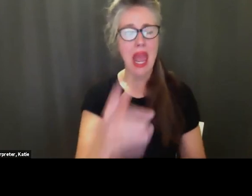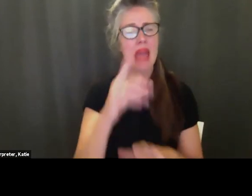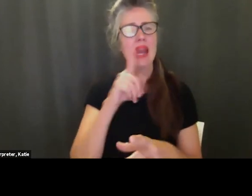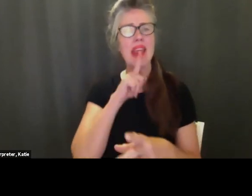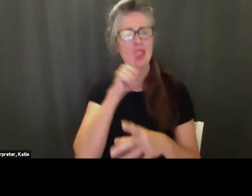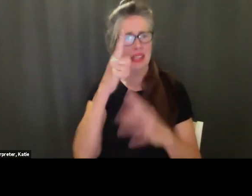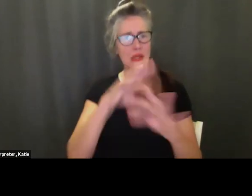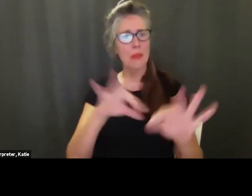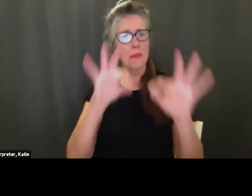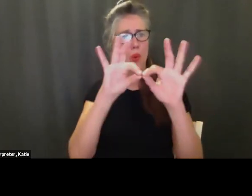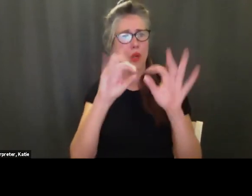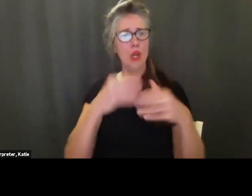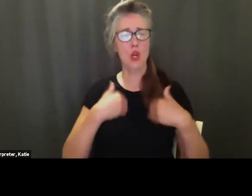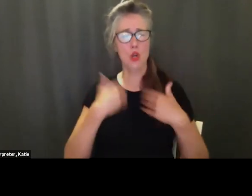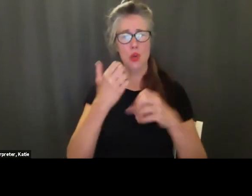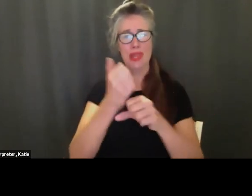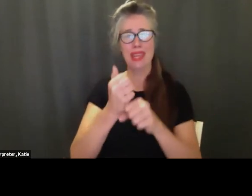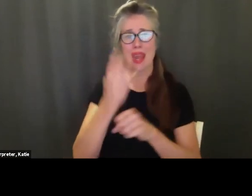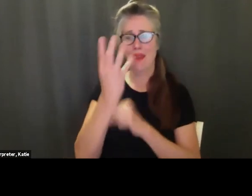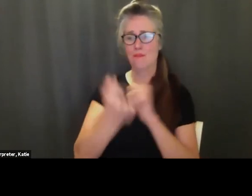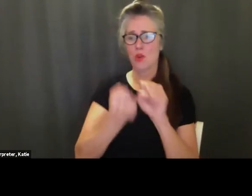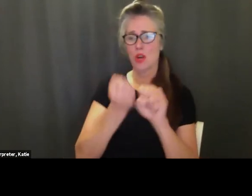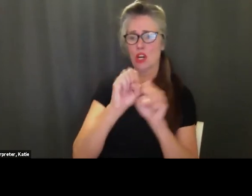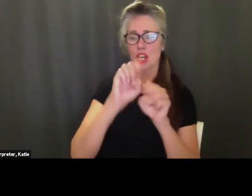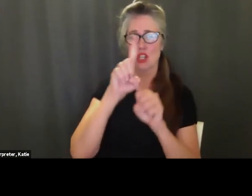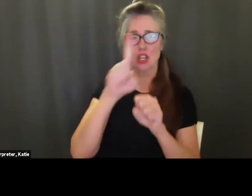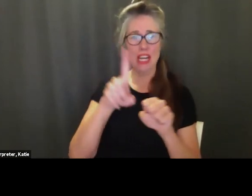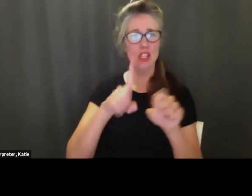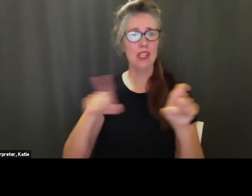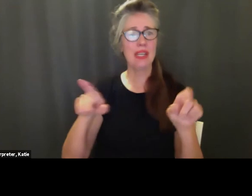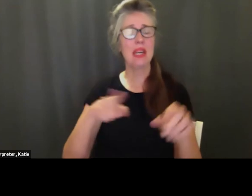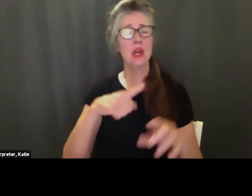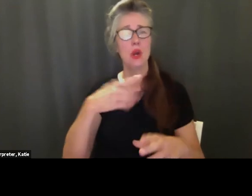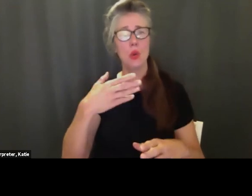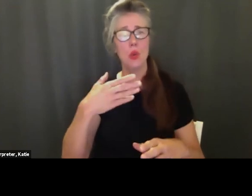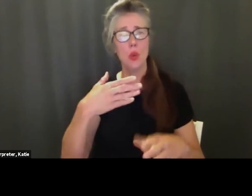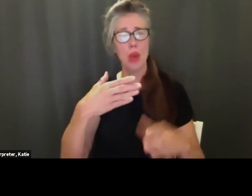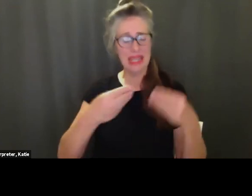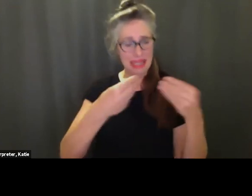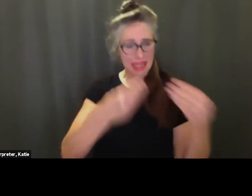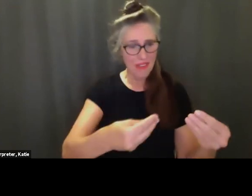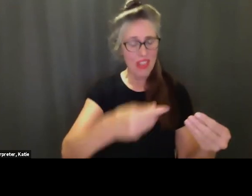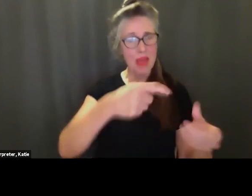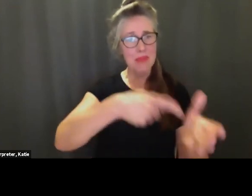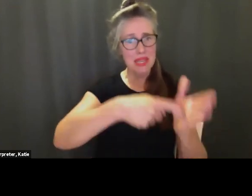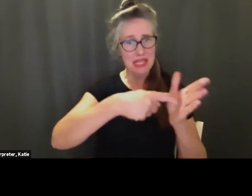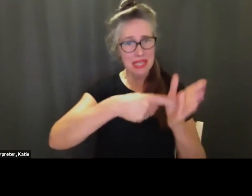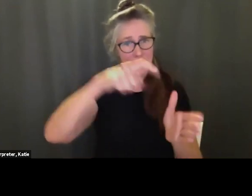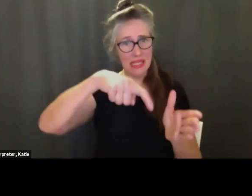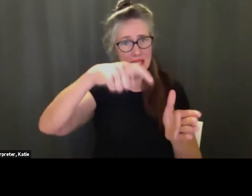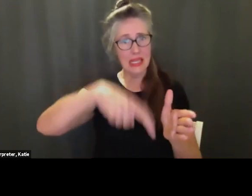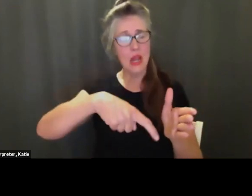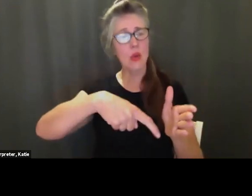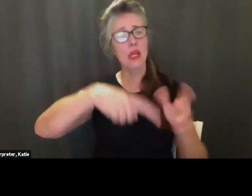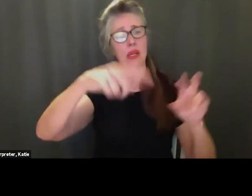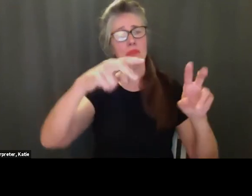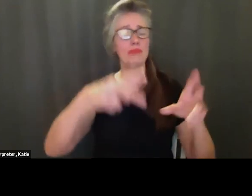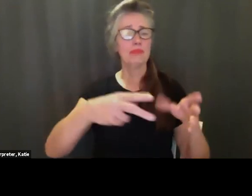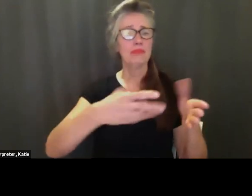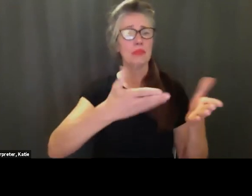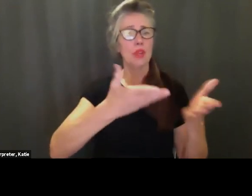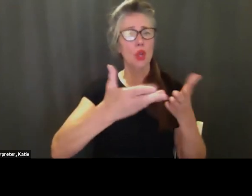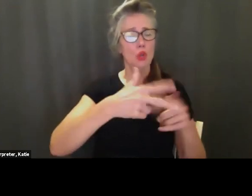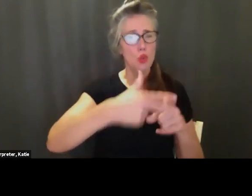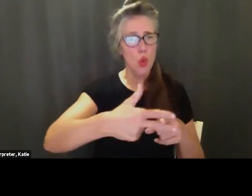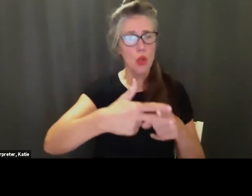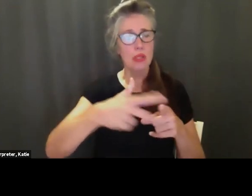if they feel inclined to do so, as well as being provided with the necessary tools and support they need to be A through G certified.